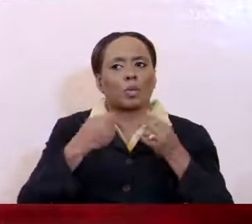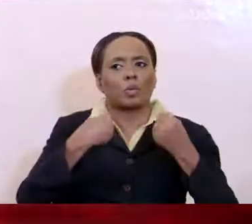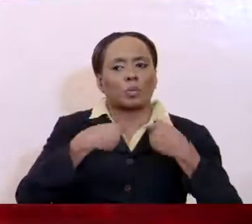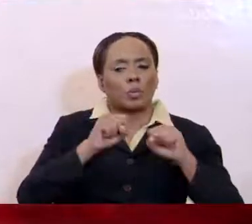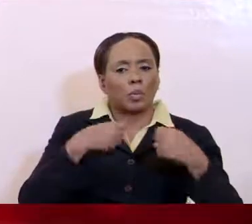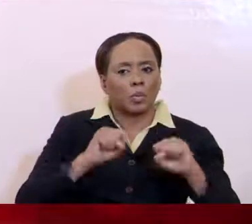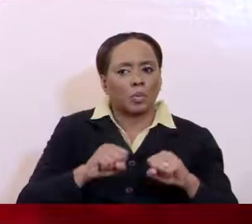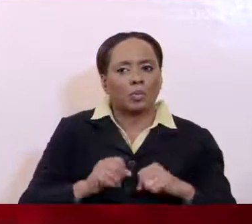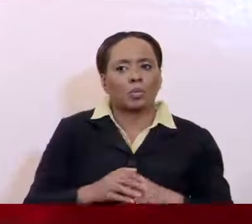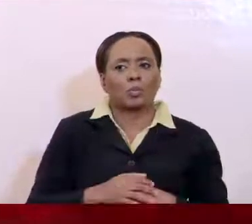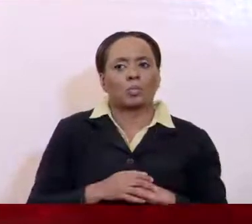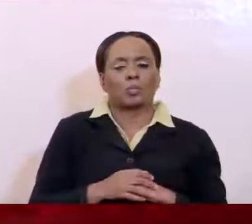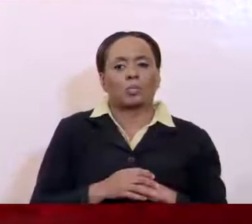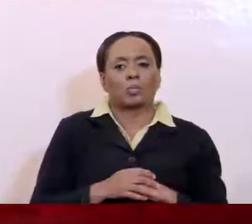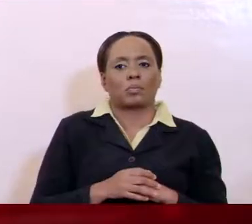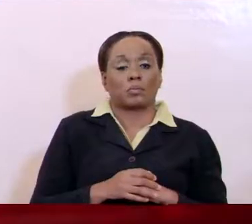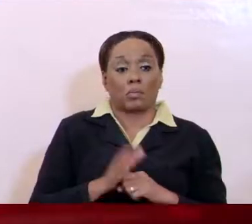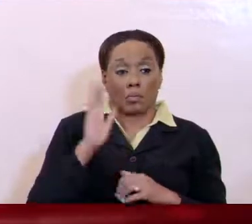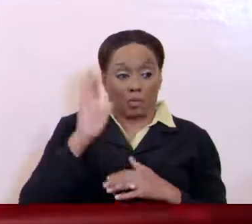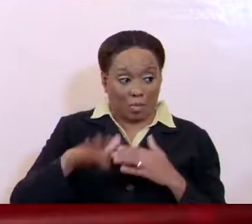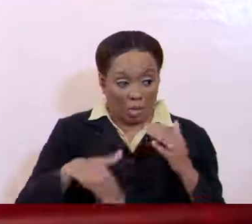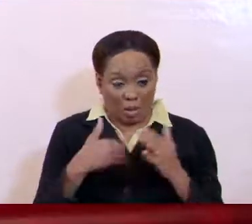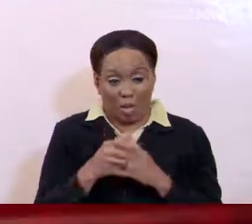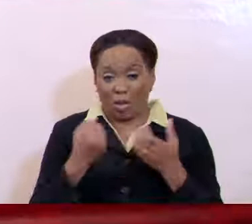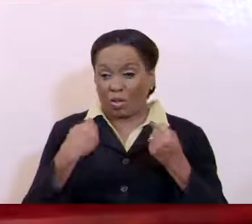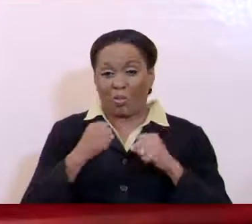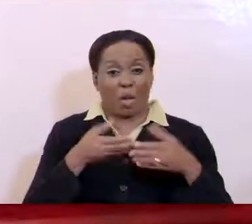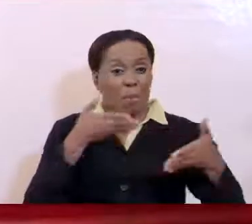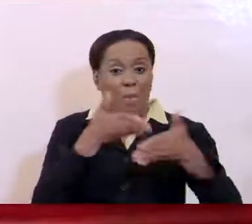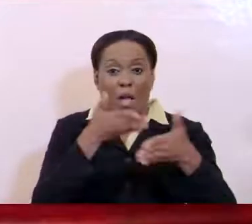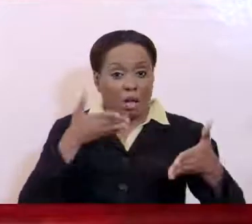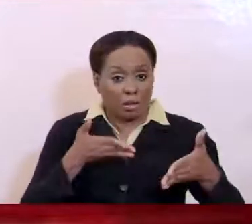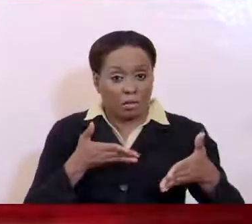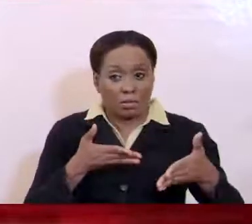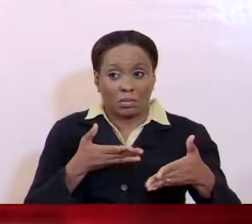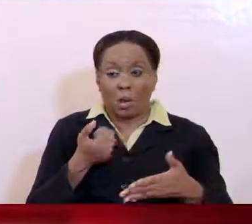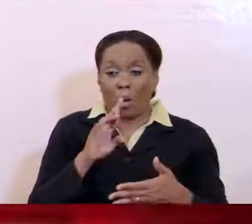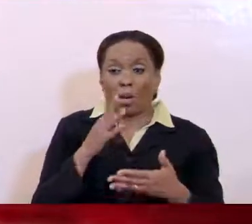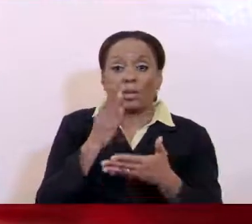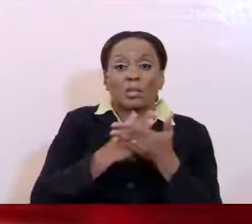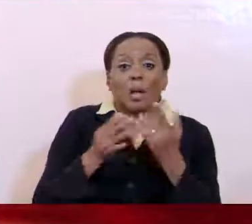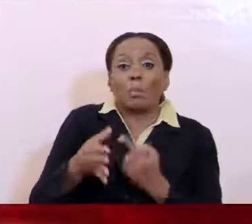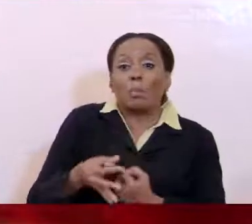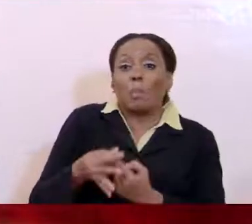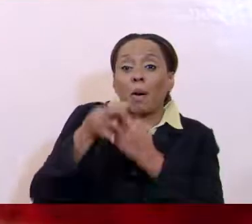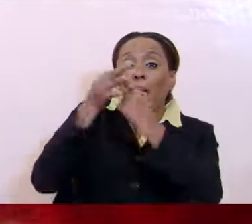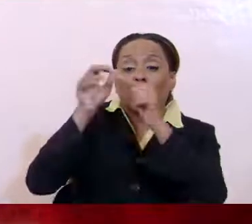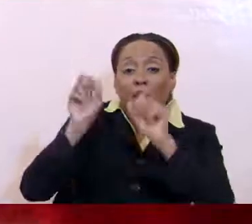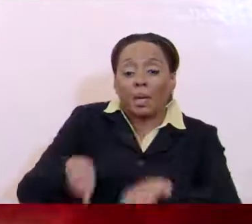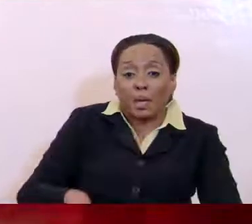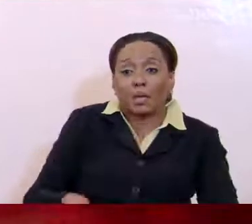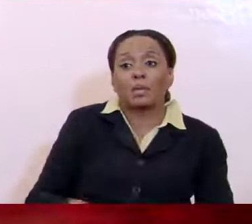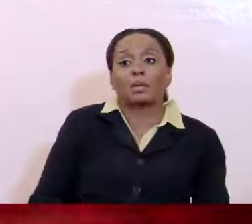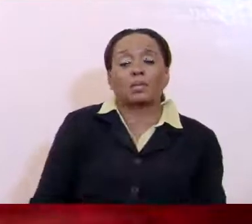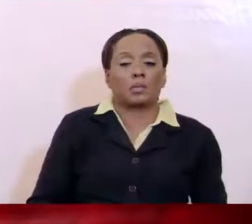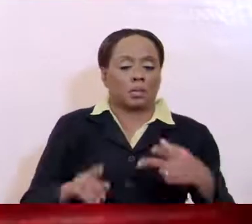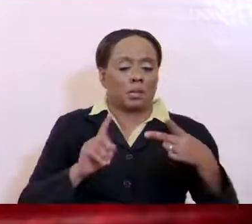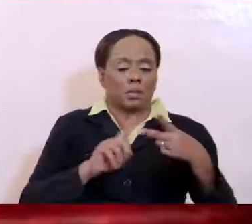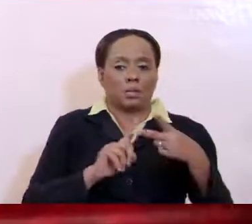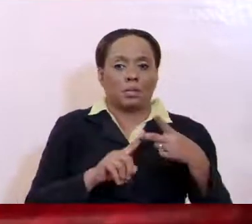out if all sports have been banned for now, or if certain sports are allowed to open. And